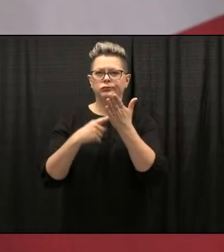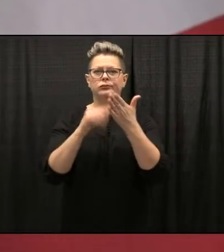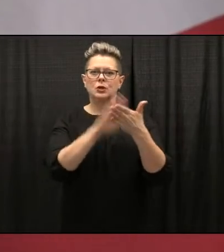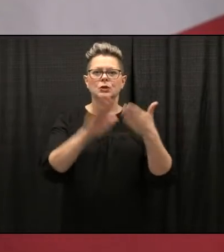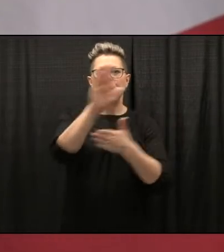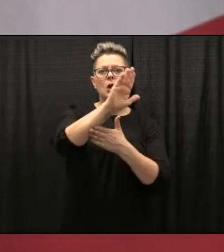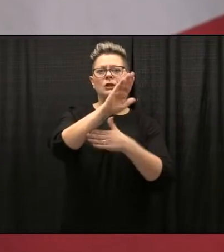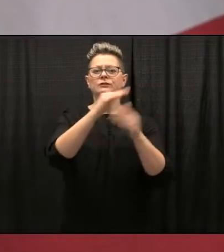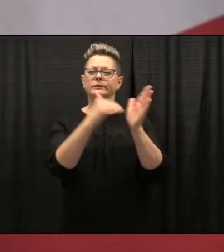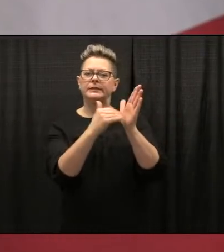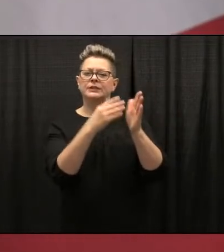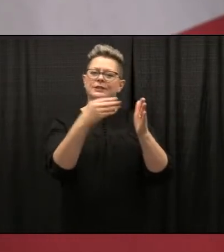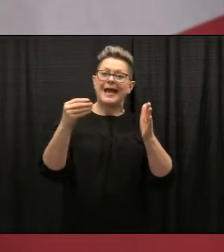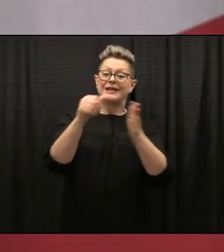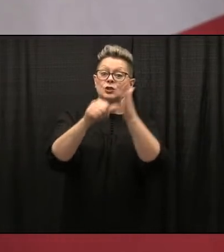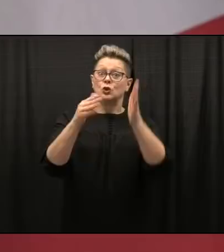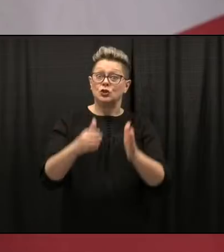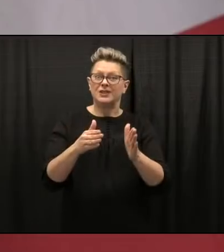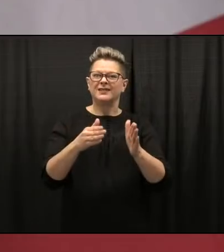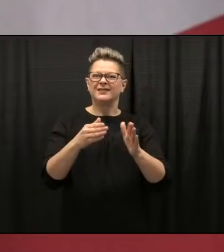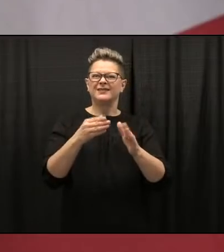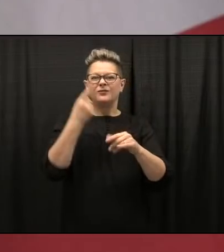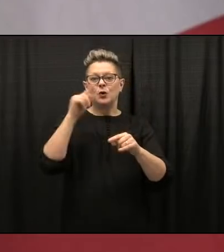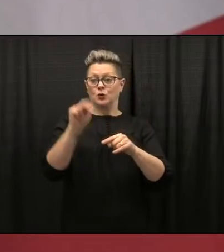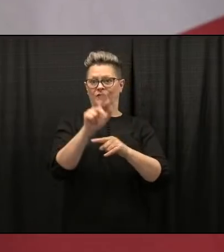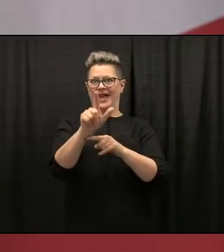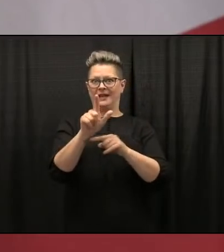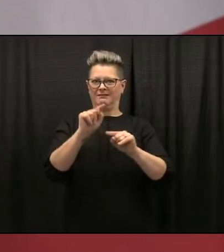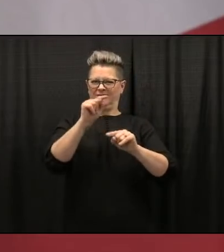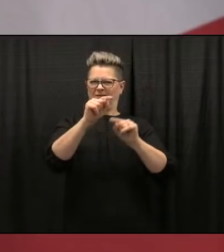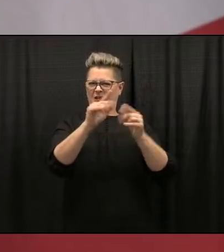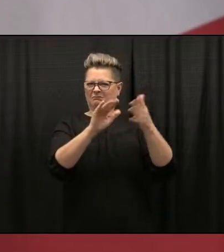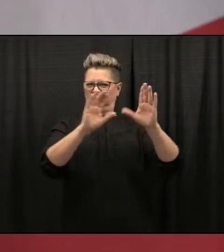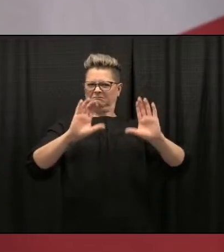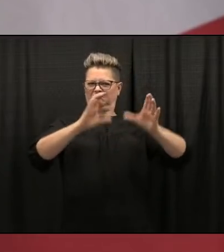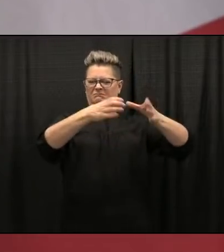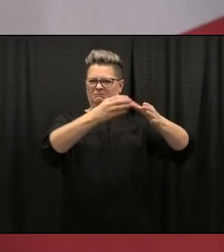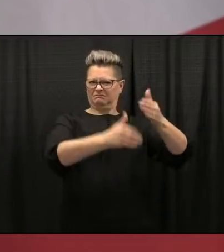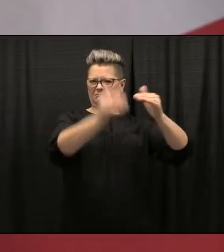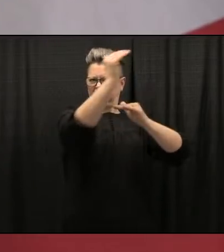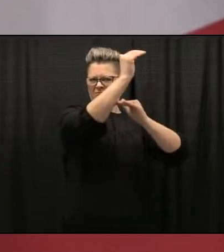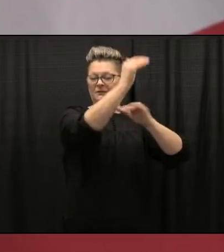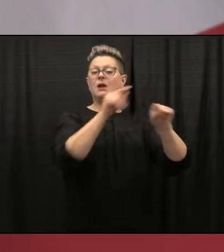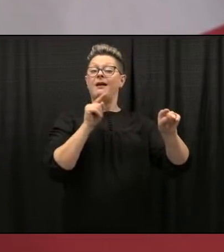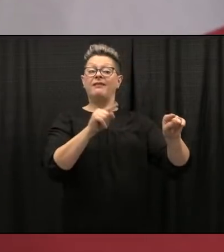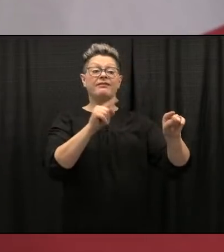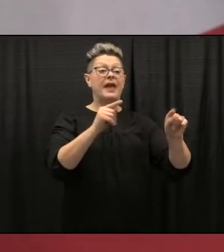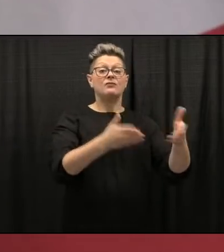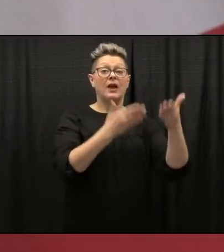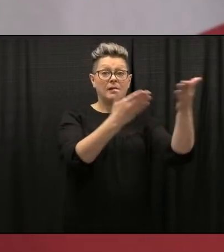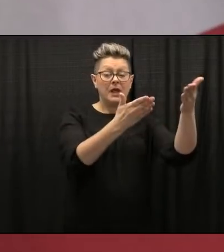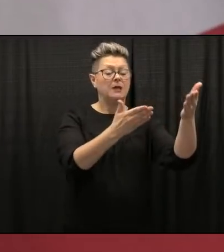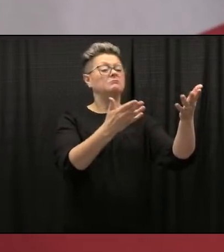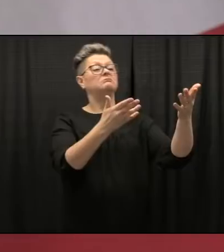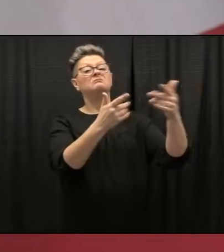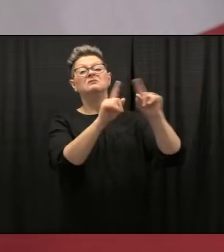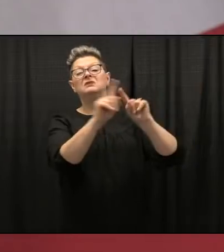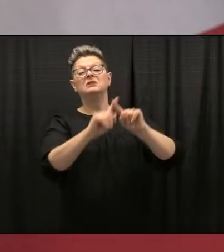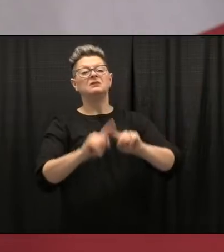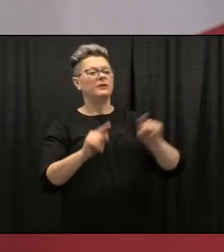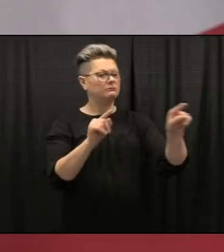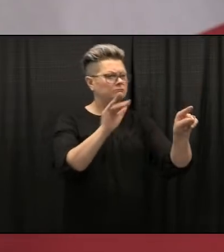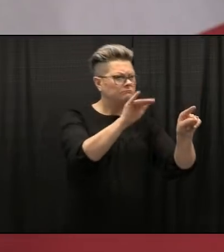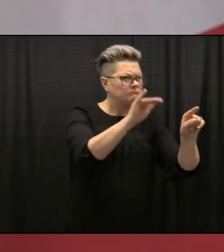and Surgeons of Newfoundland and Labrador who make recommendations in that regard. They did alter their